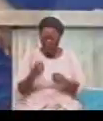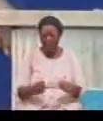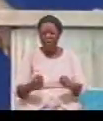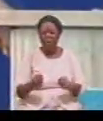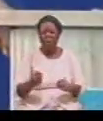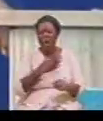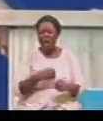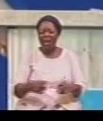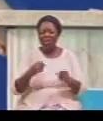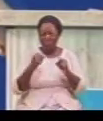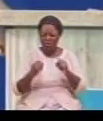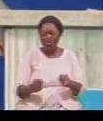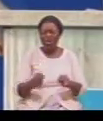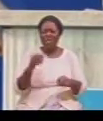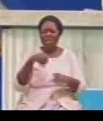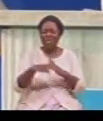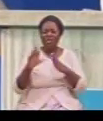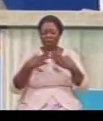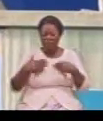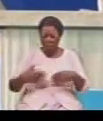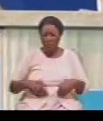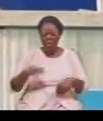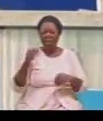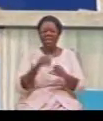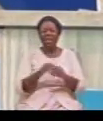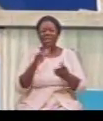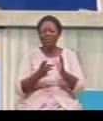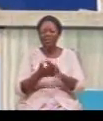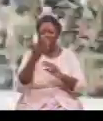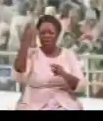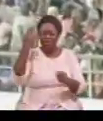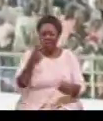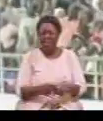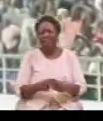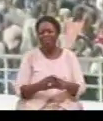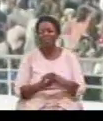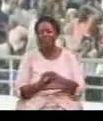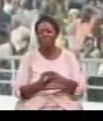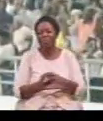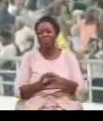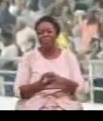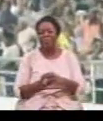and strength in your body in Jesus' name.